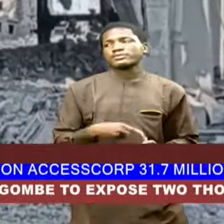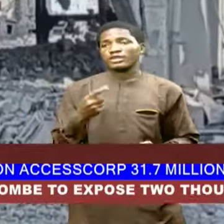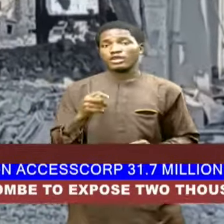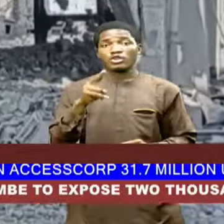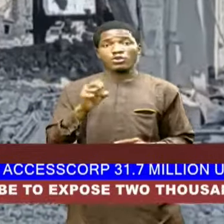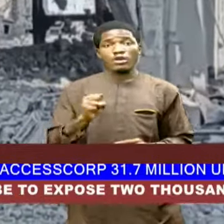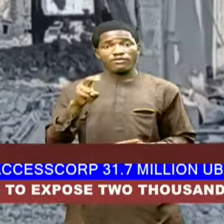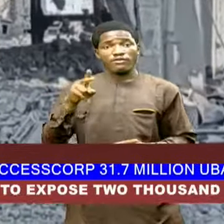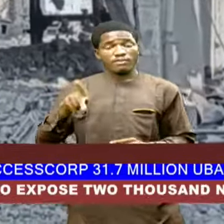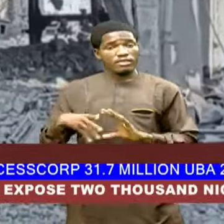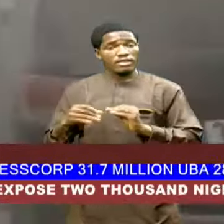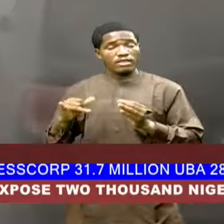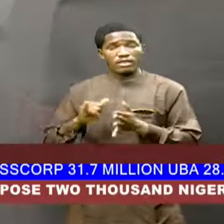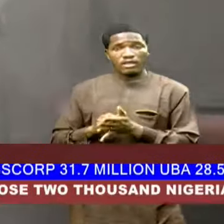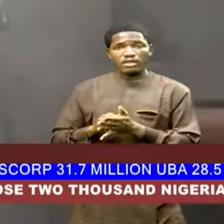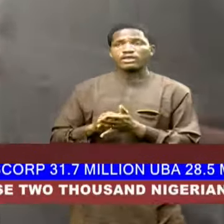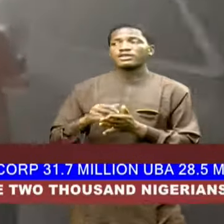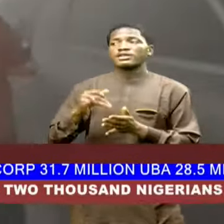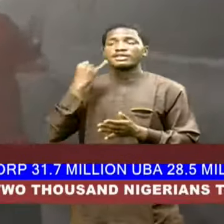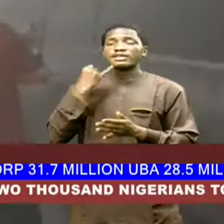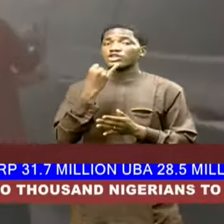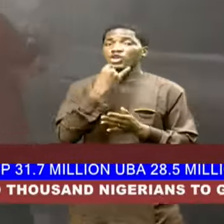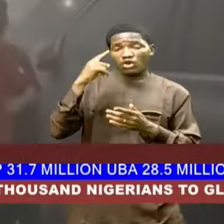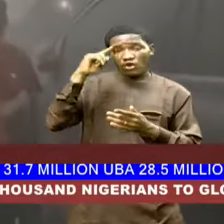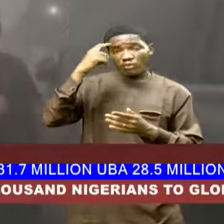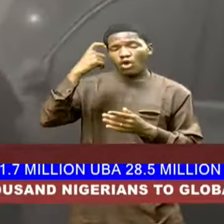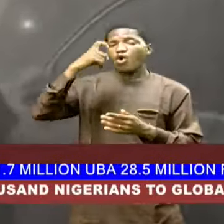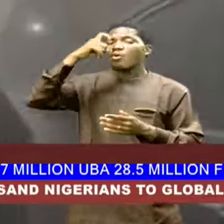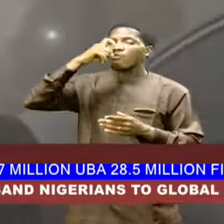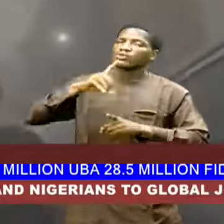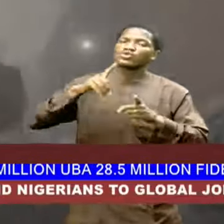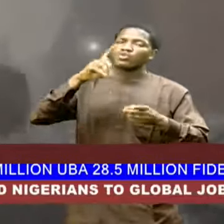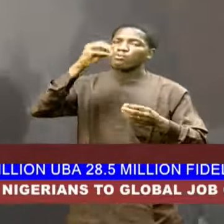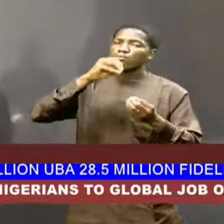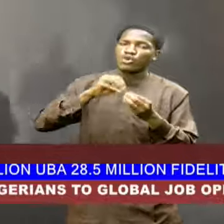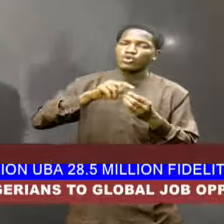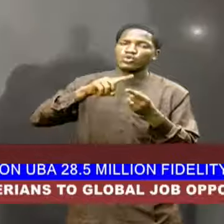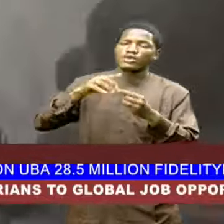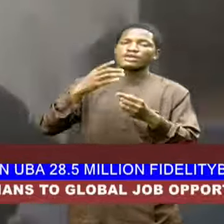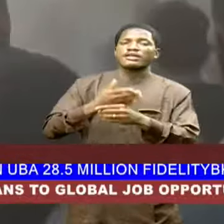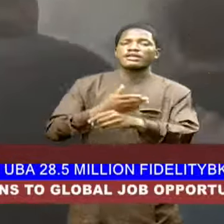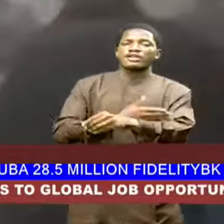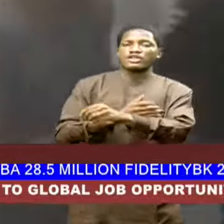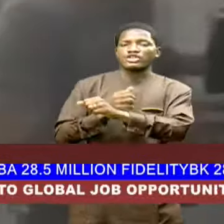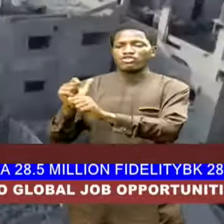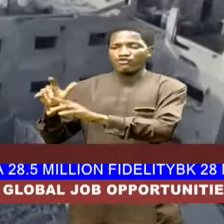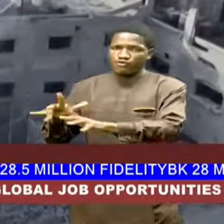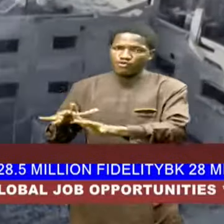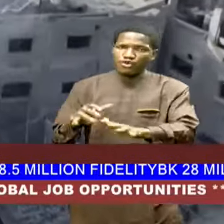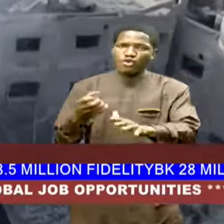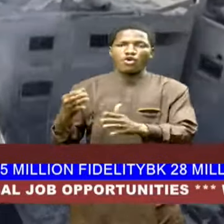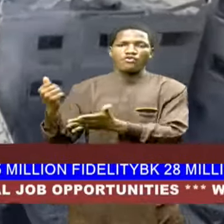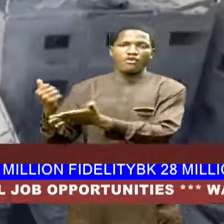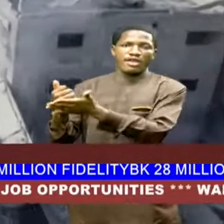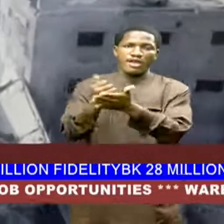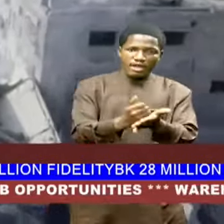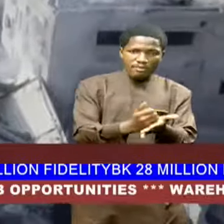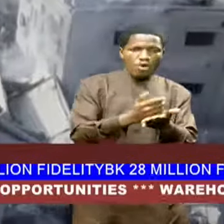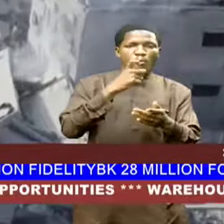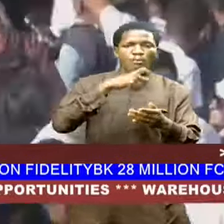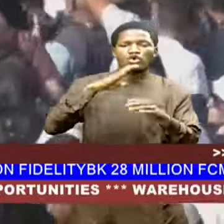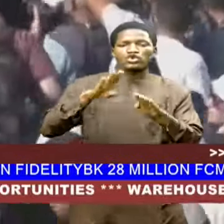must do more to significantly increase the flow of aid, saying they must open new border crossings and they must not impose